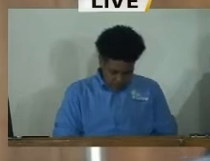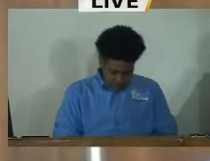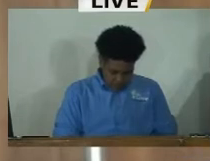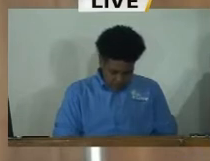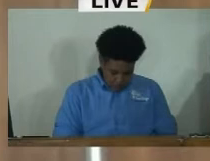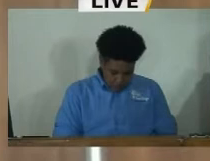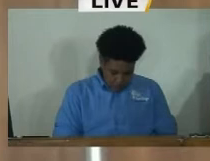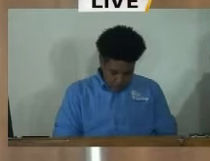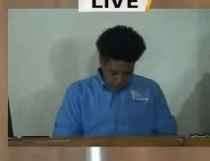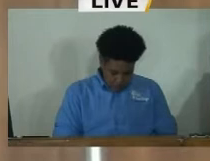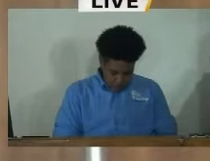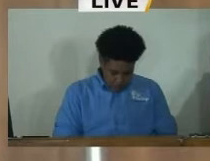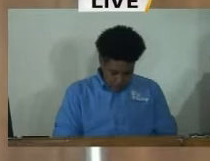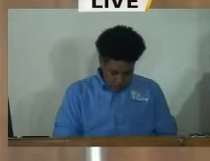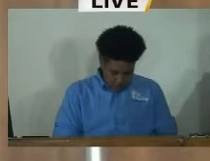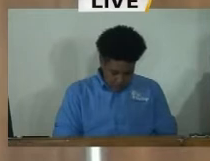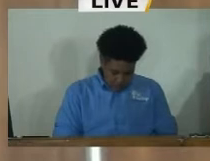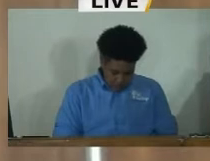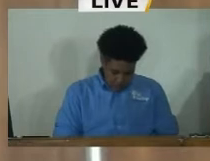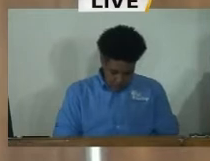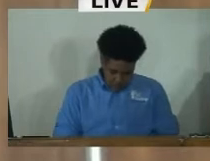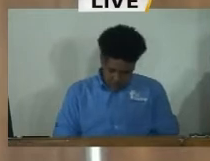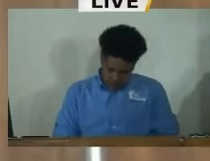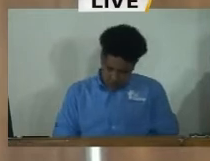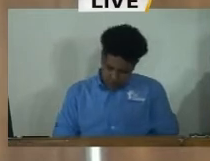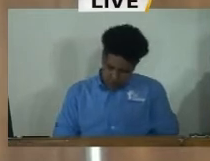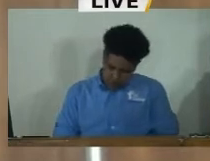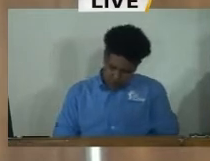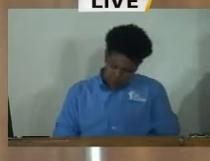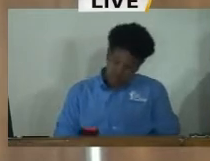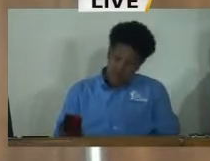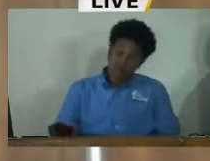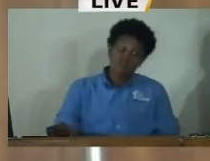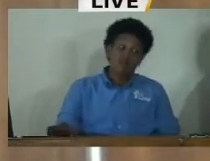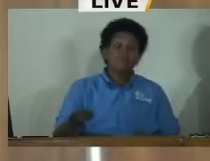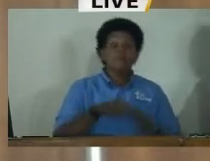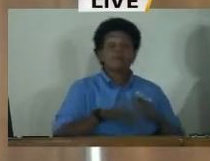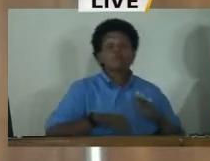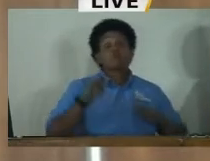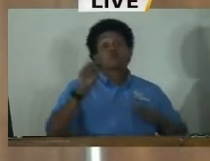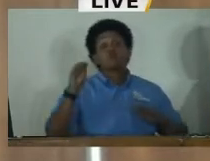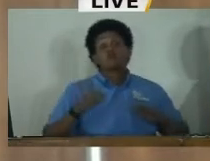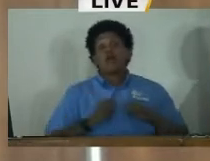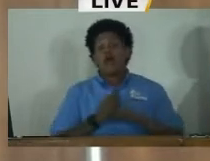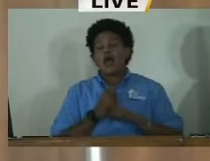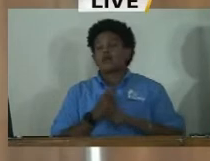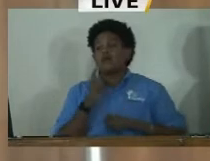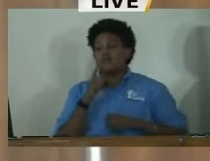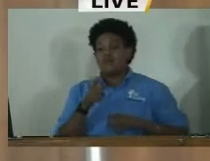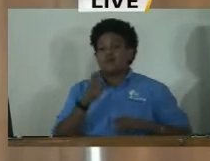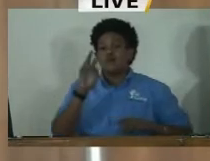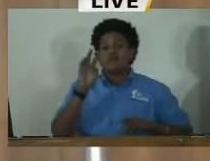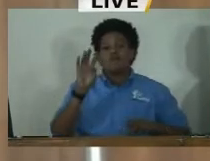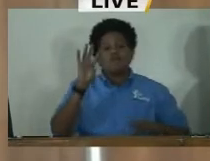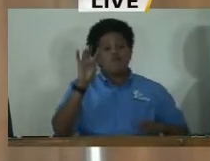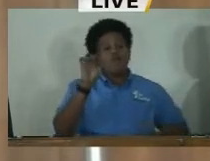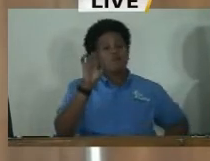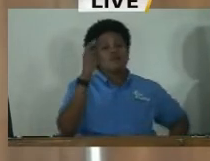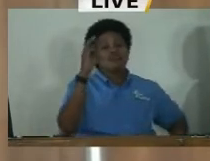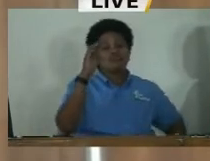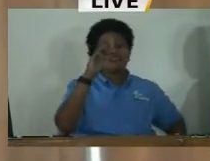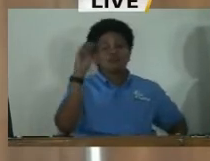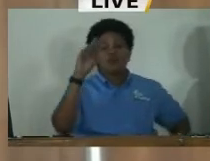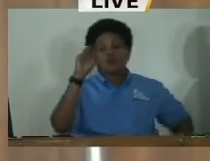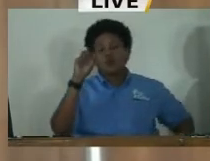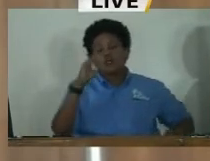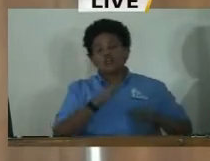of this value per annum. In other words, $14.6 million US dollars if we're really going to build the cultural and creative